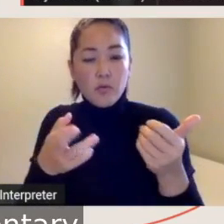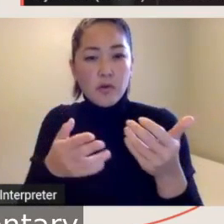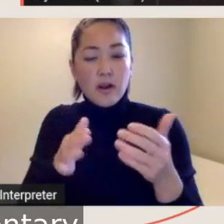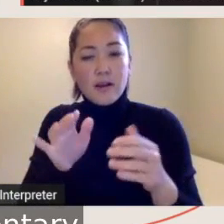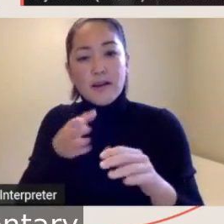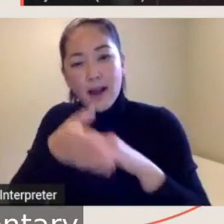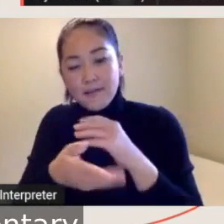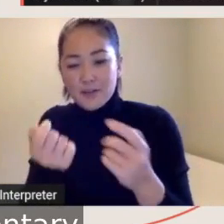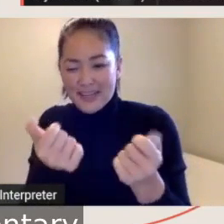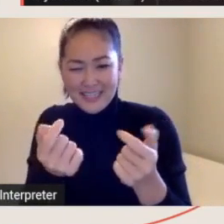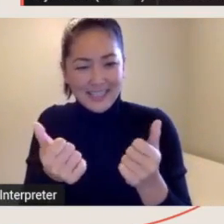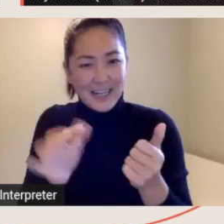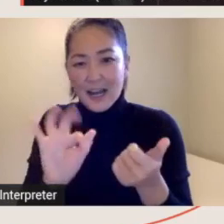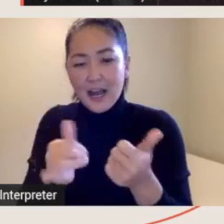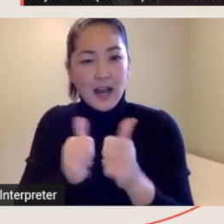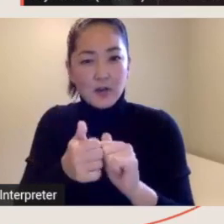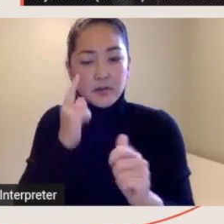documentary is made in the edit room.